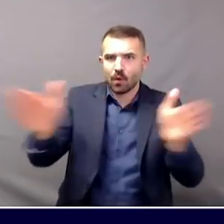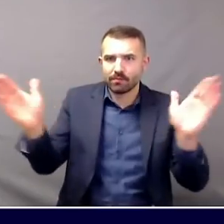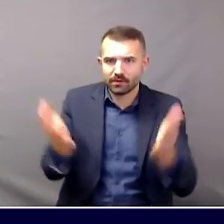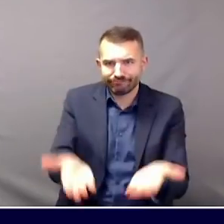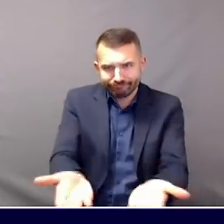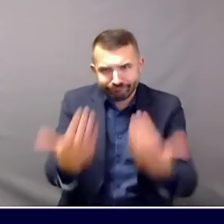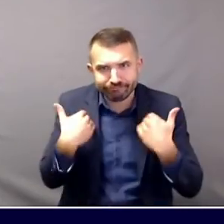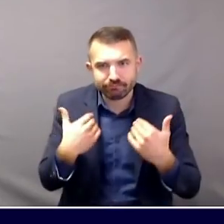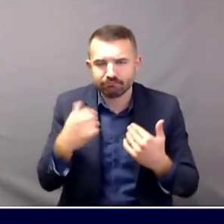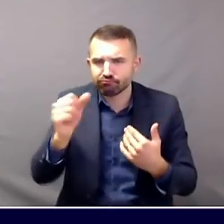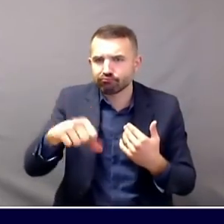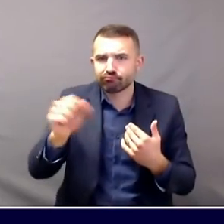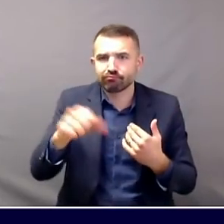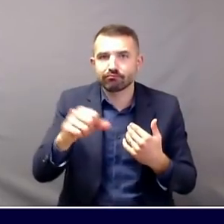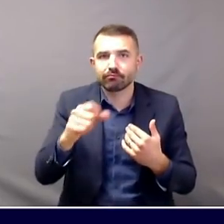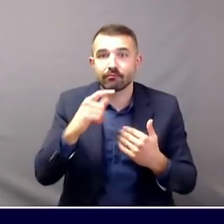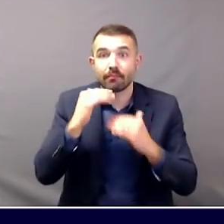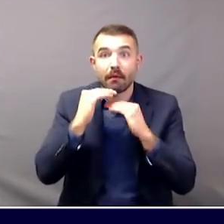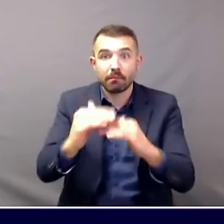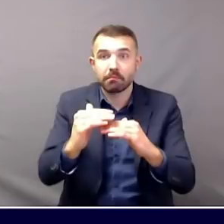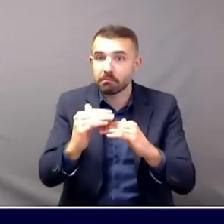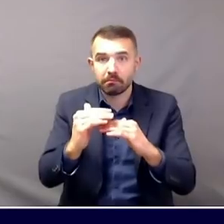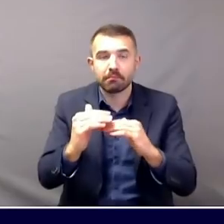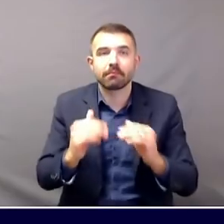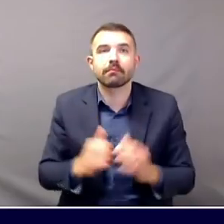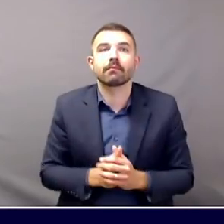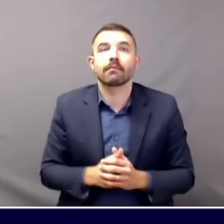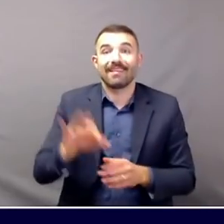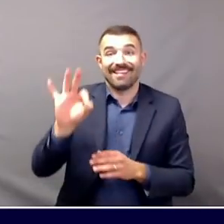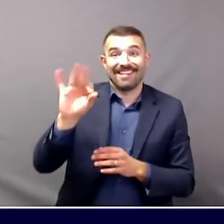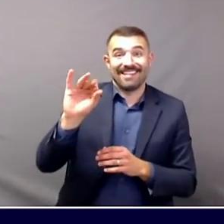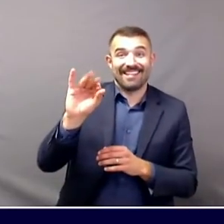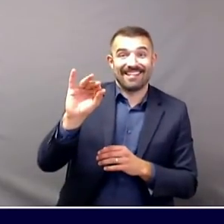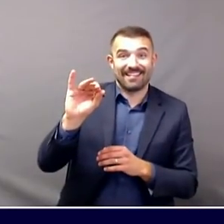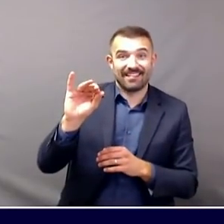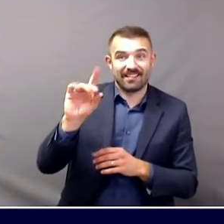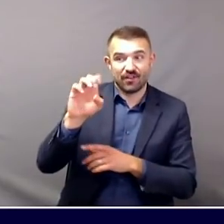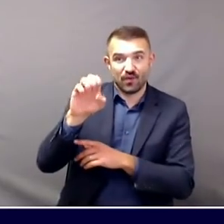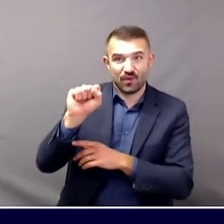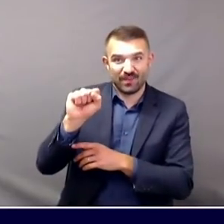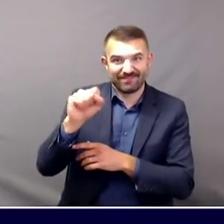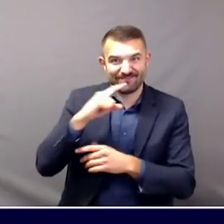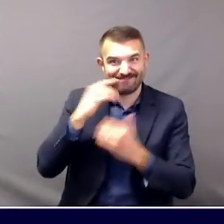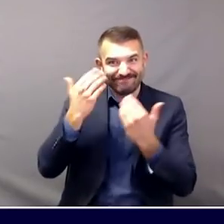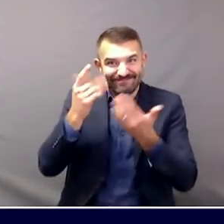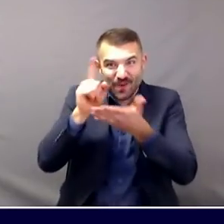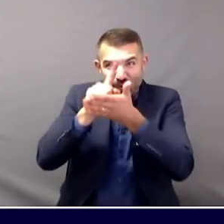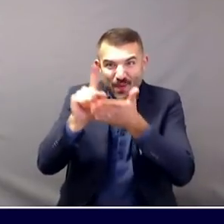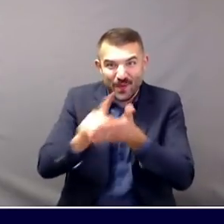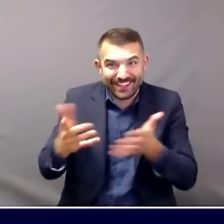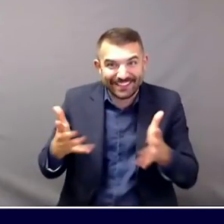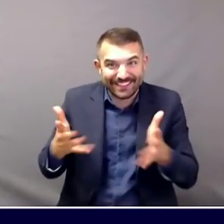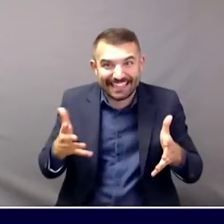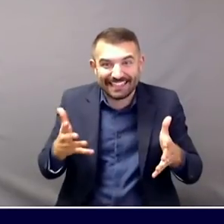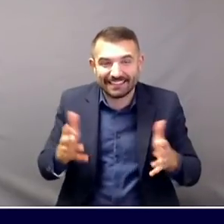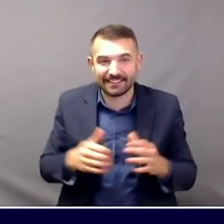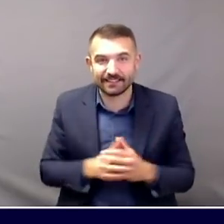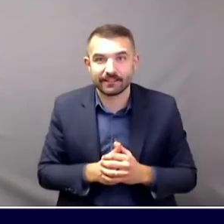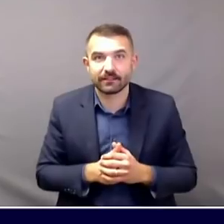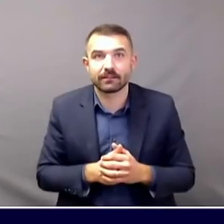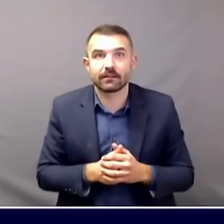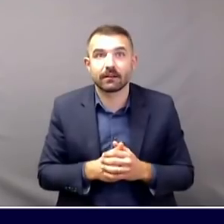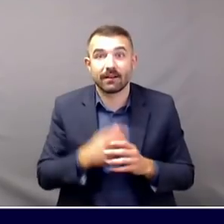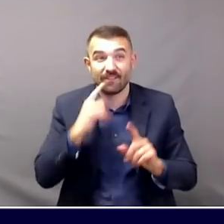now are limited. As I mentioned a moment ago, Maine will only be receiving approximately 90 doses. That's because